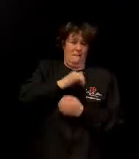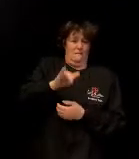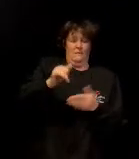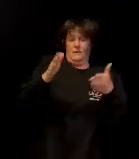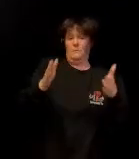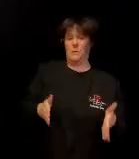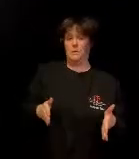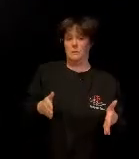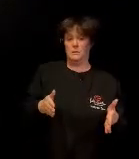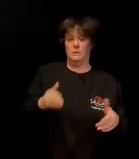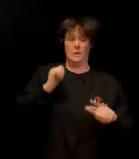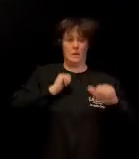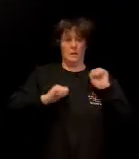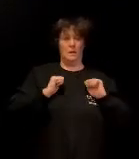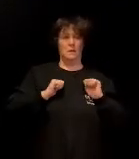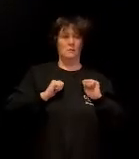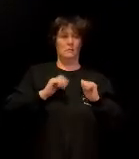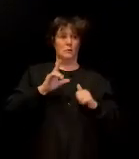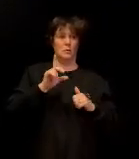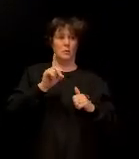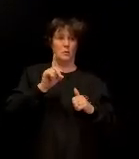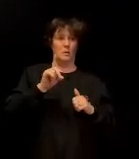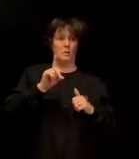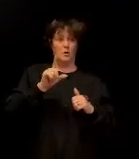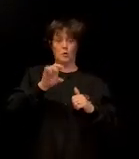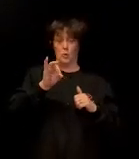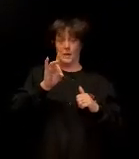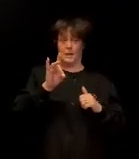the 28th chapter,